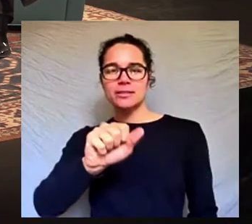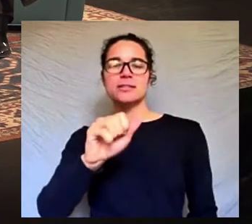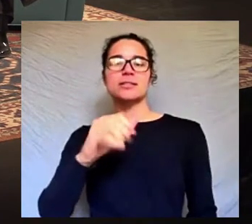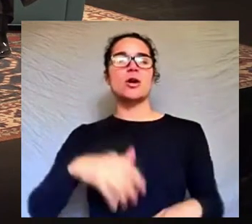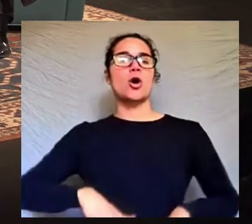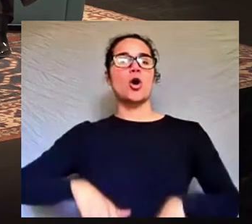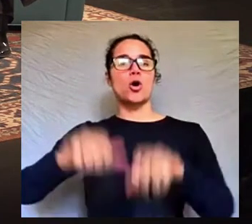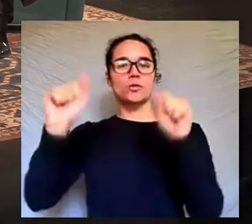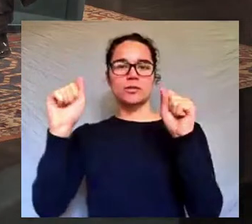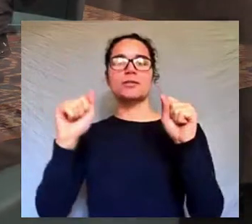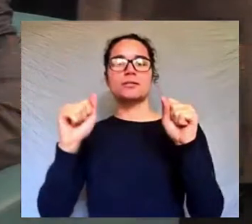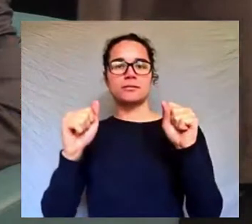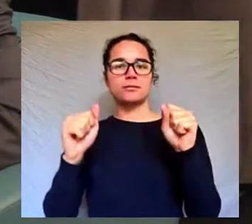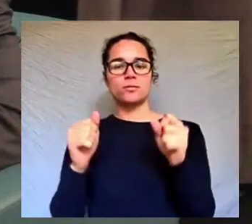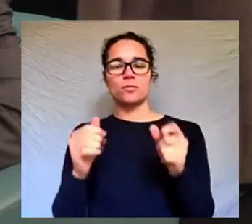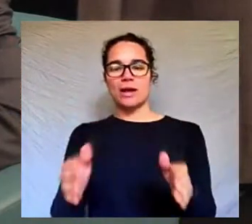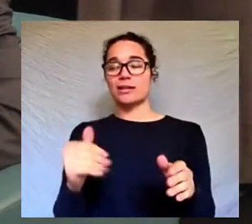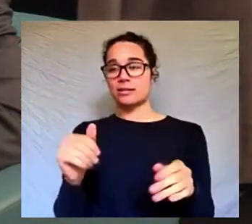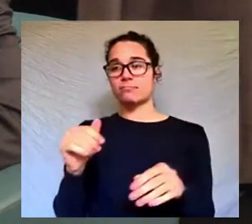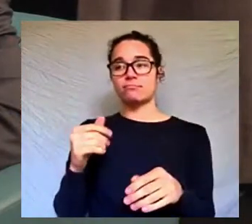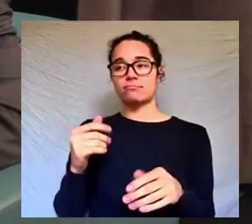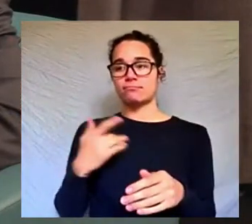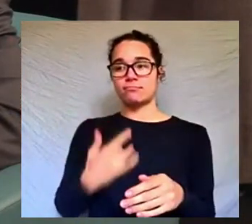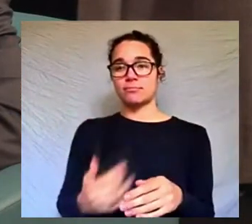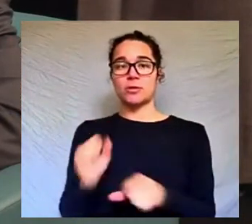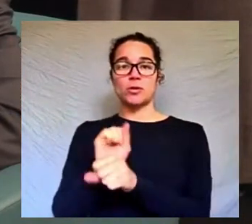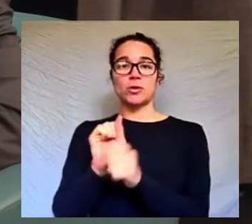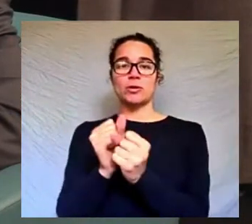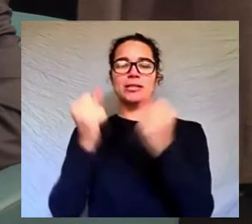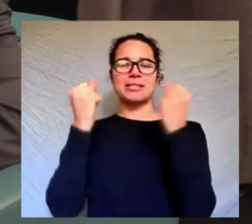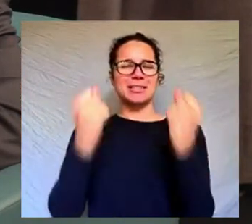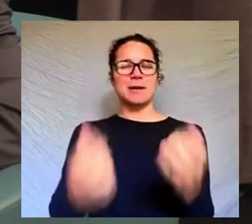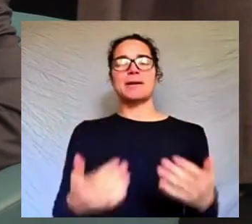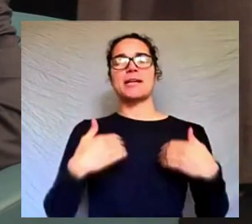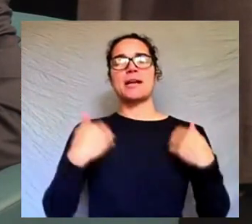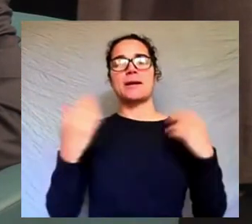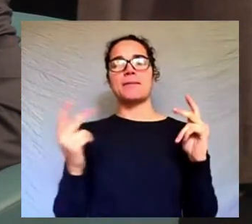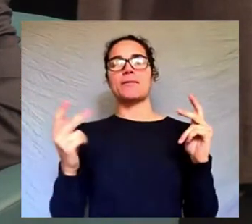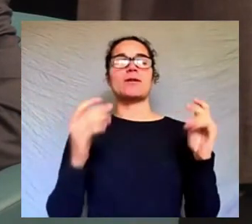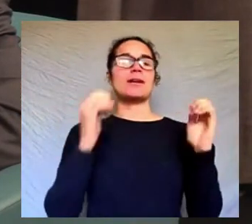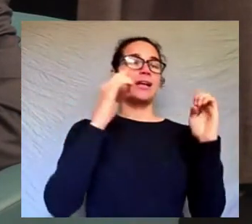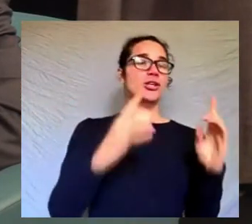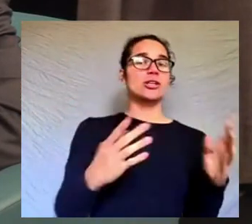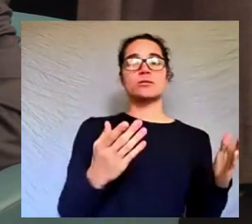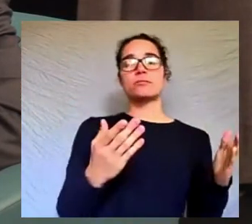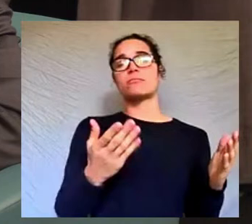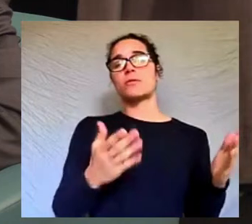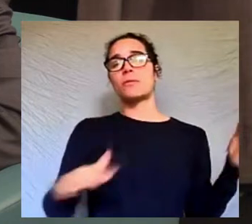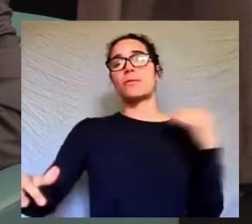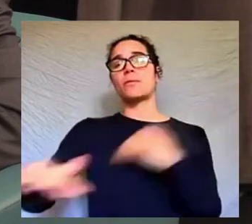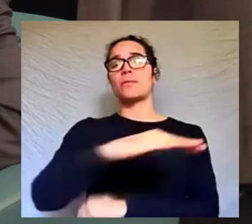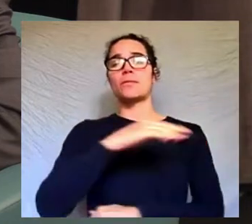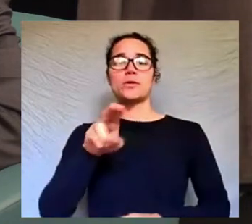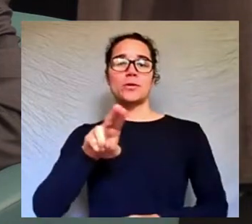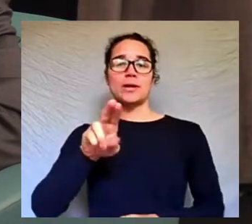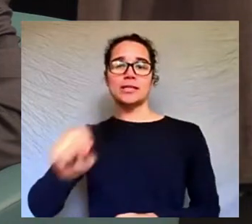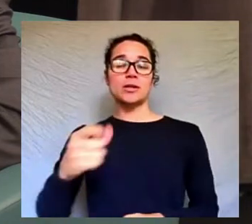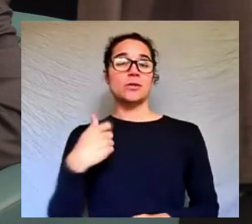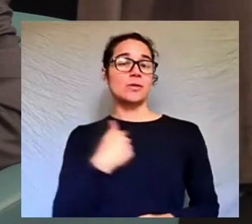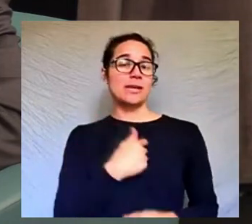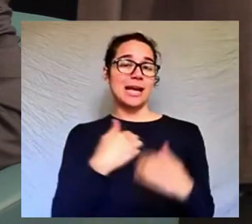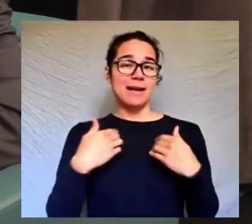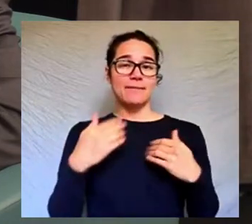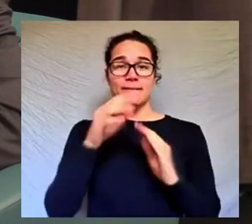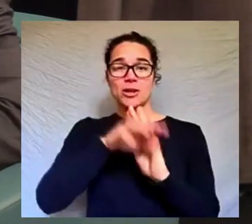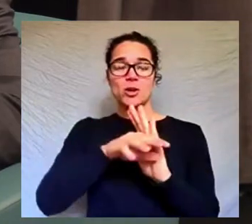works with so many young people and educators around the United States, and we've curated several that I believe we have in a video, which we can play